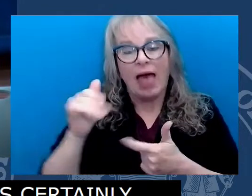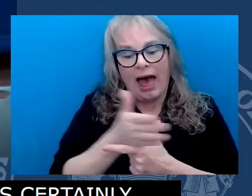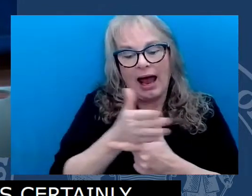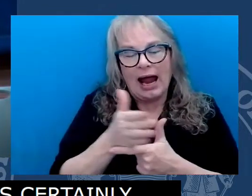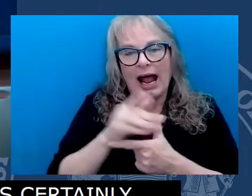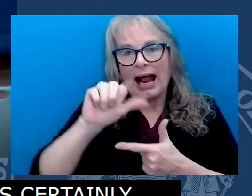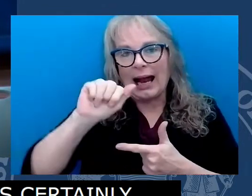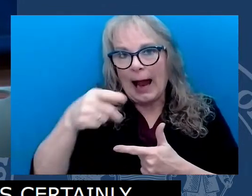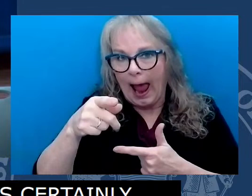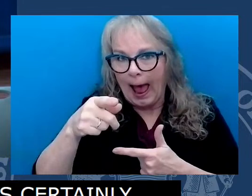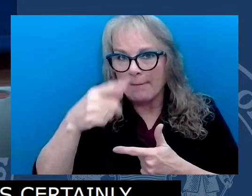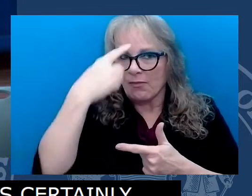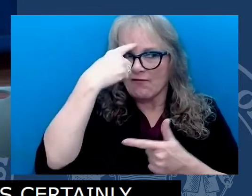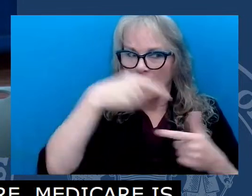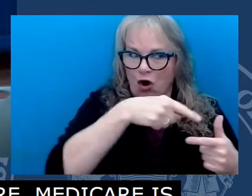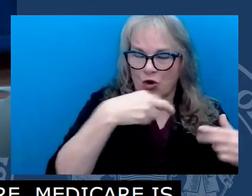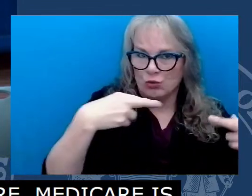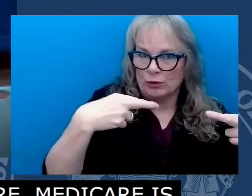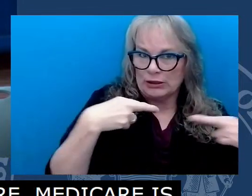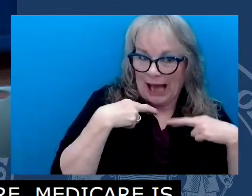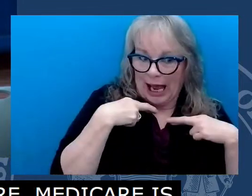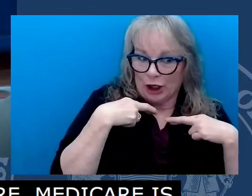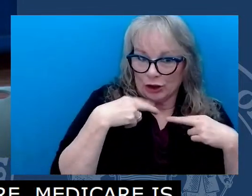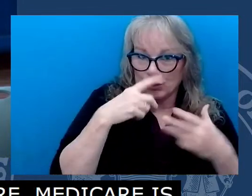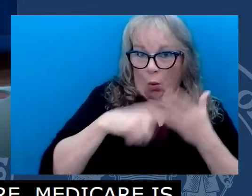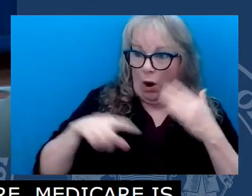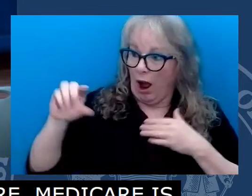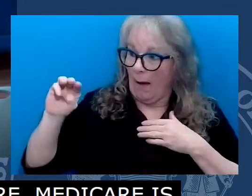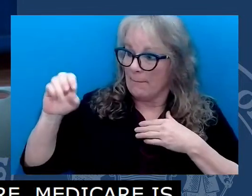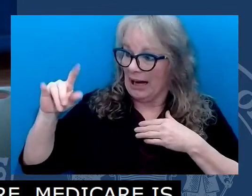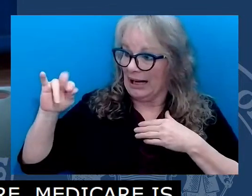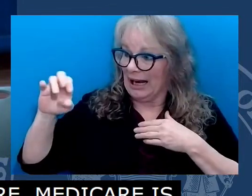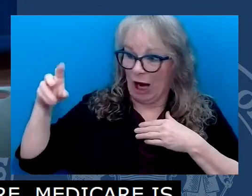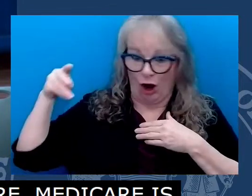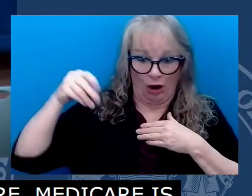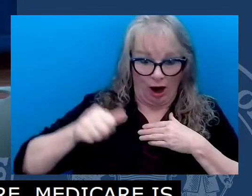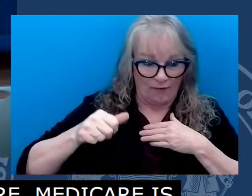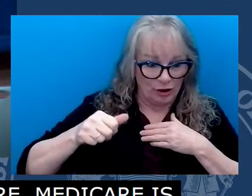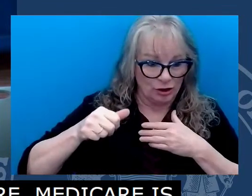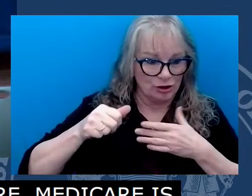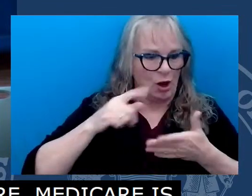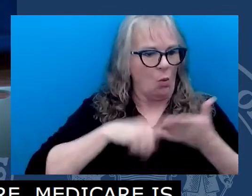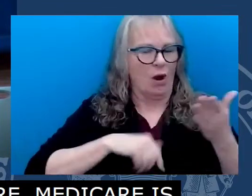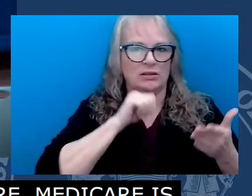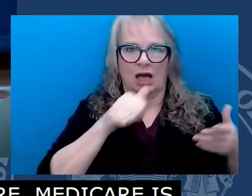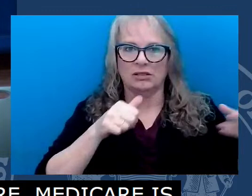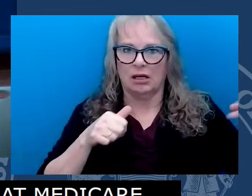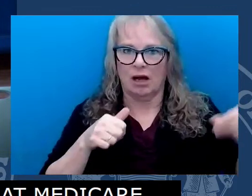retirees between what Medicare covers and the rest.